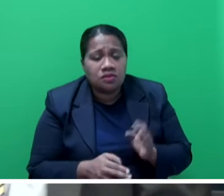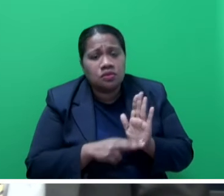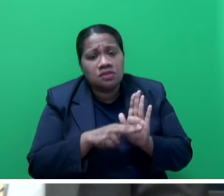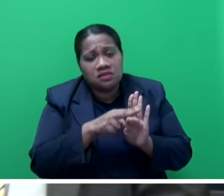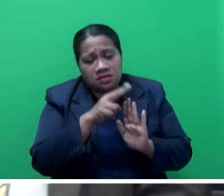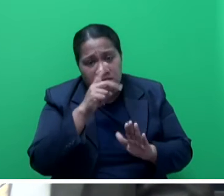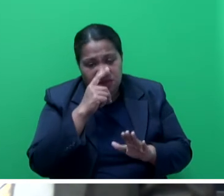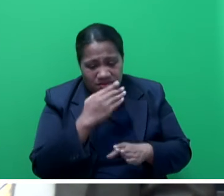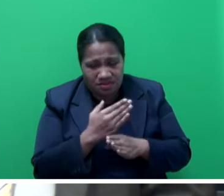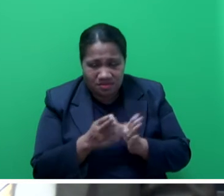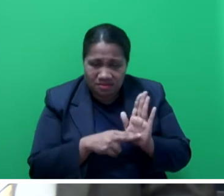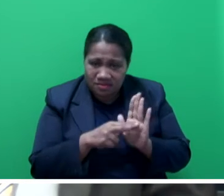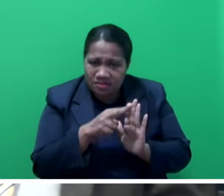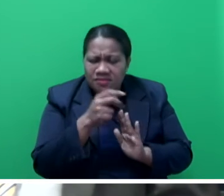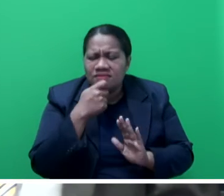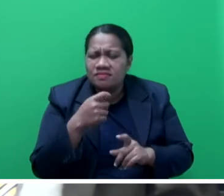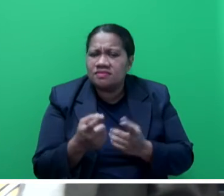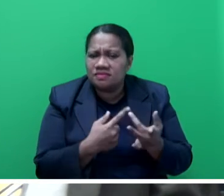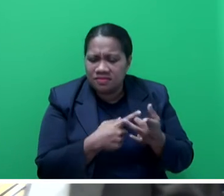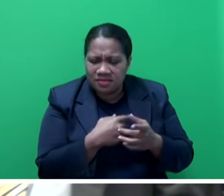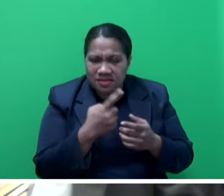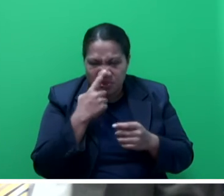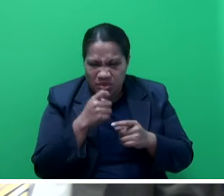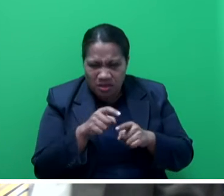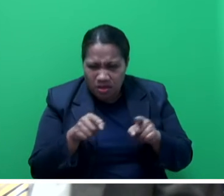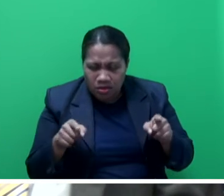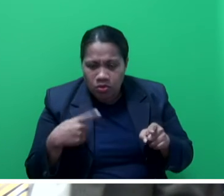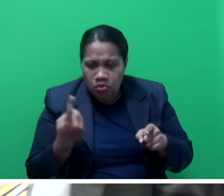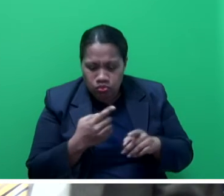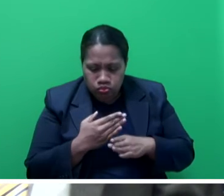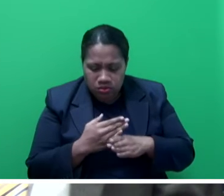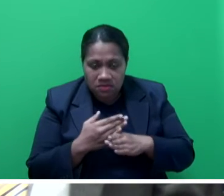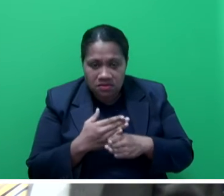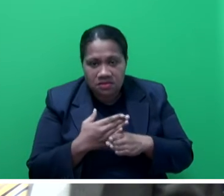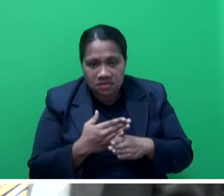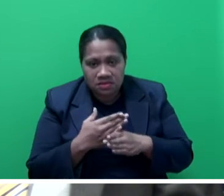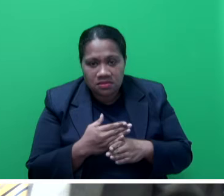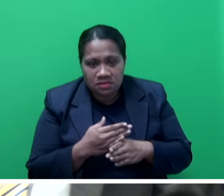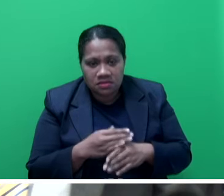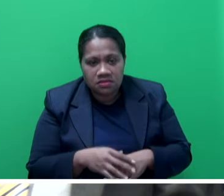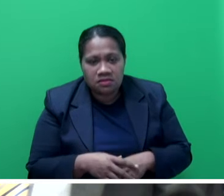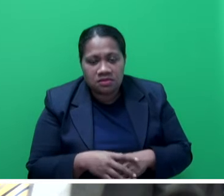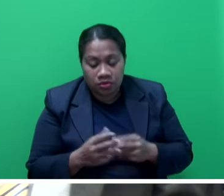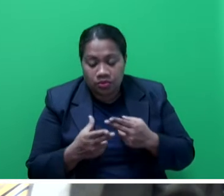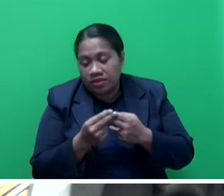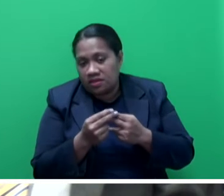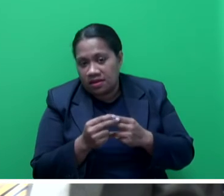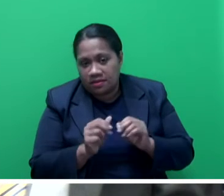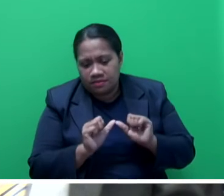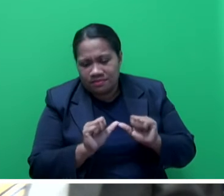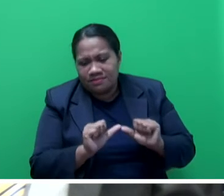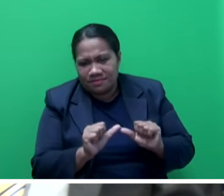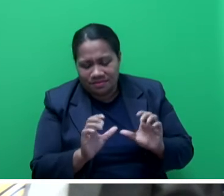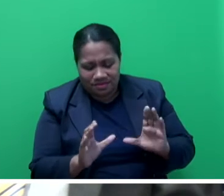quarantine facilities, and a few other associated individuals who work closely at the ports of entry, including our defense forces. The